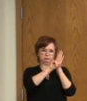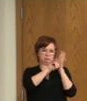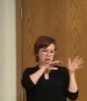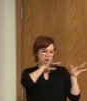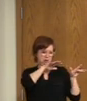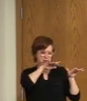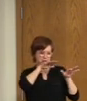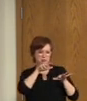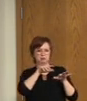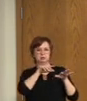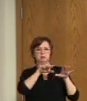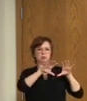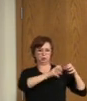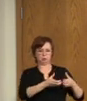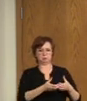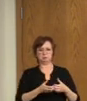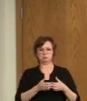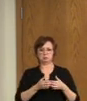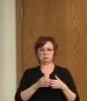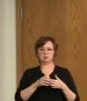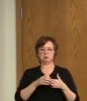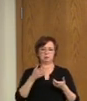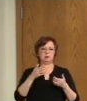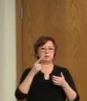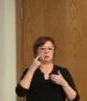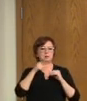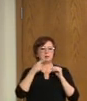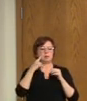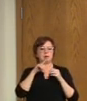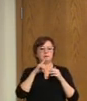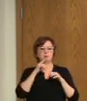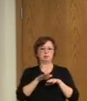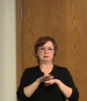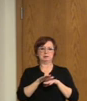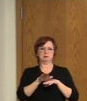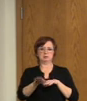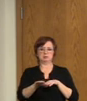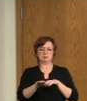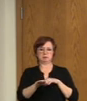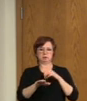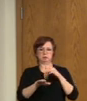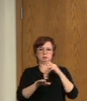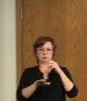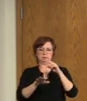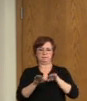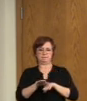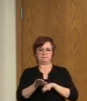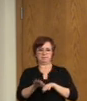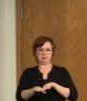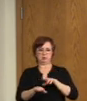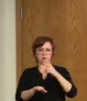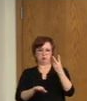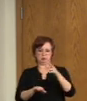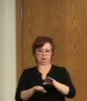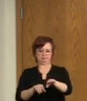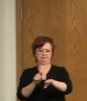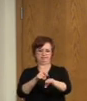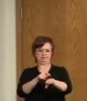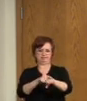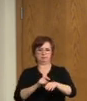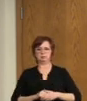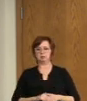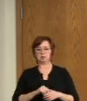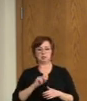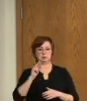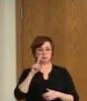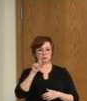consideration for maybe in phase 2. Do you have a follow-up question, Fakea? Yeah, can you